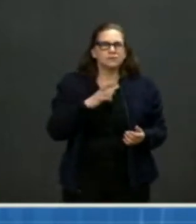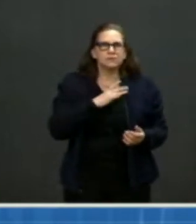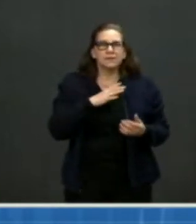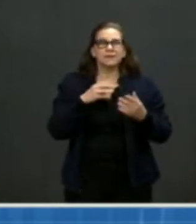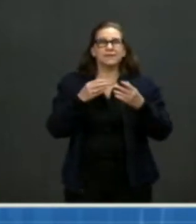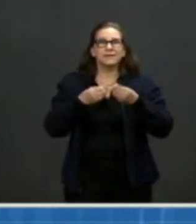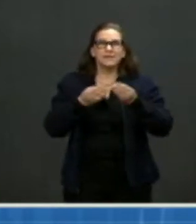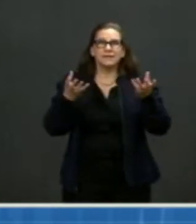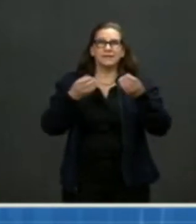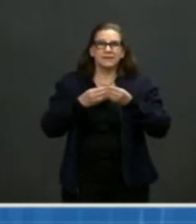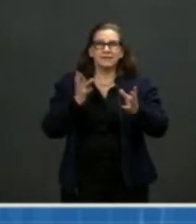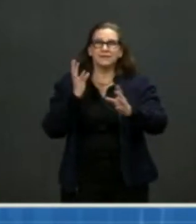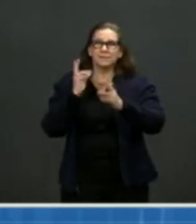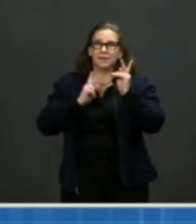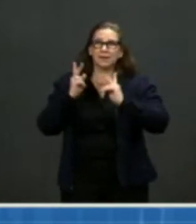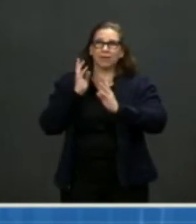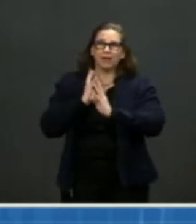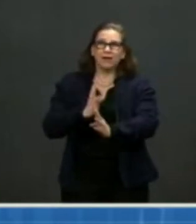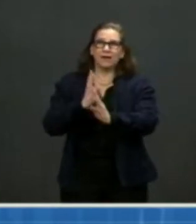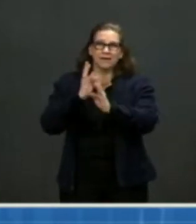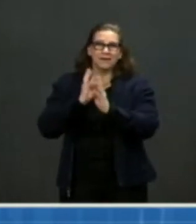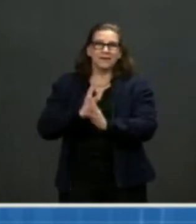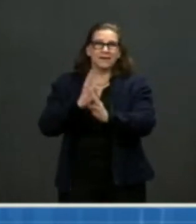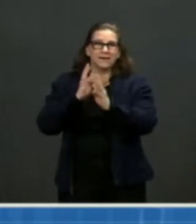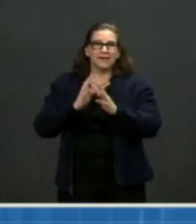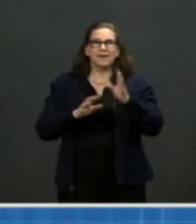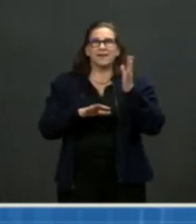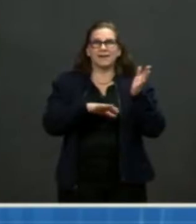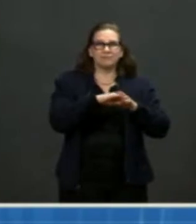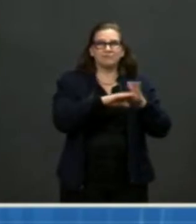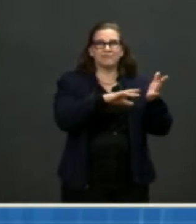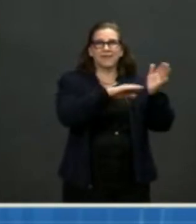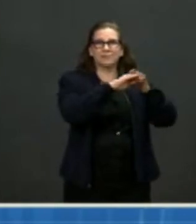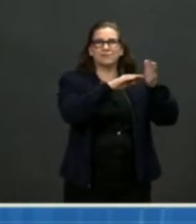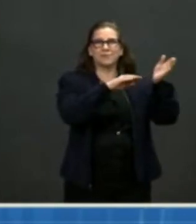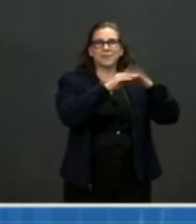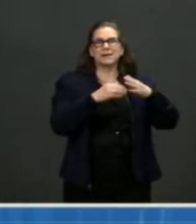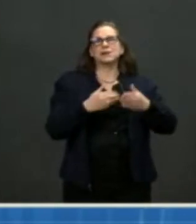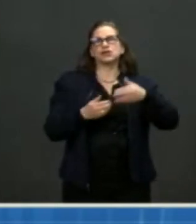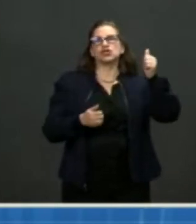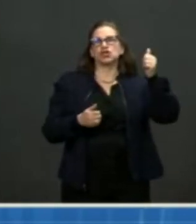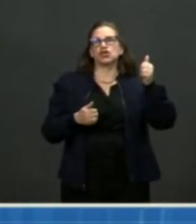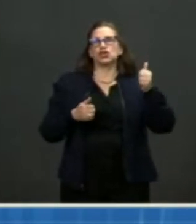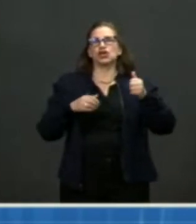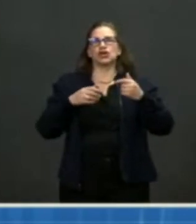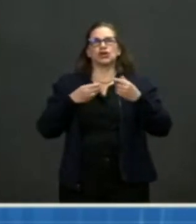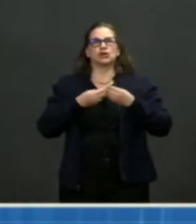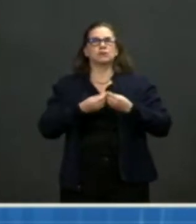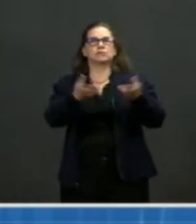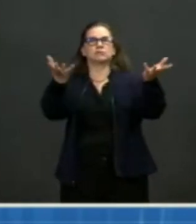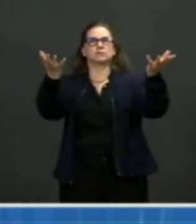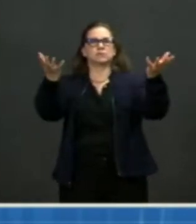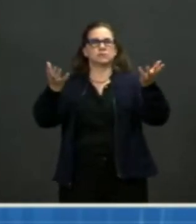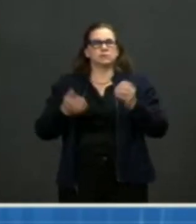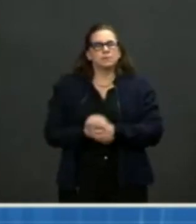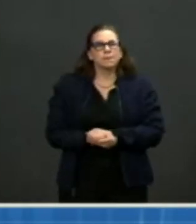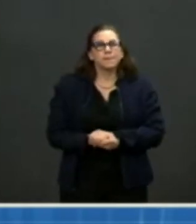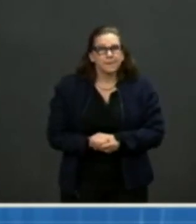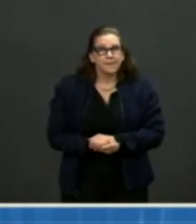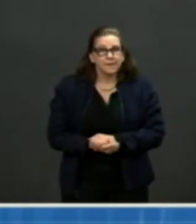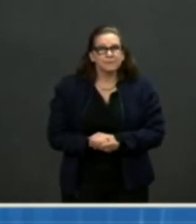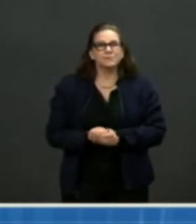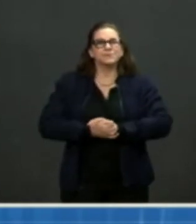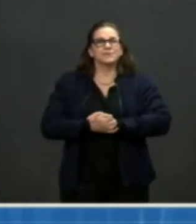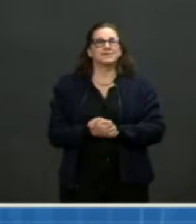No, actually, Andy, you said it very well. I just want to underscore one aspect of it, which was on one of the slides that I mentioned, that there